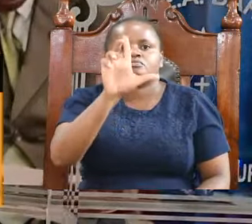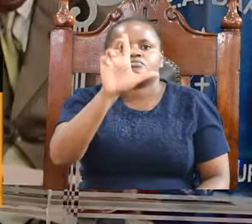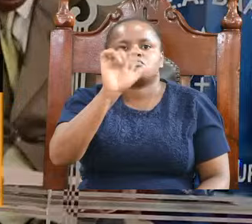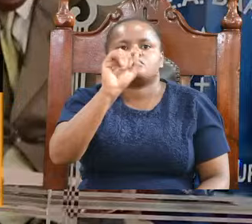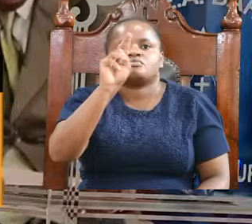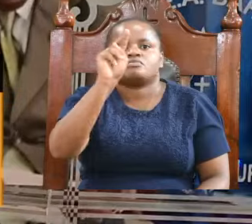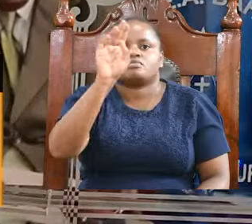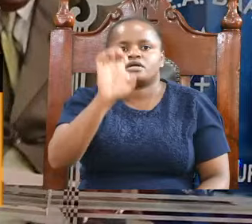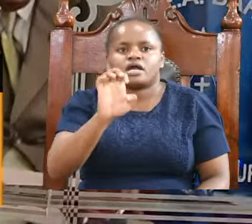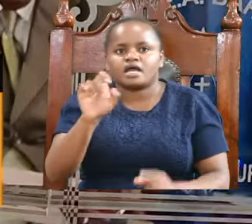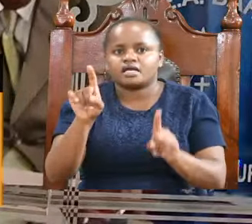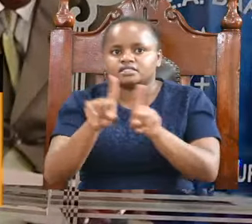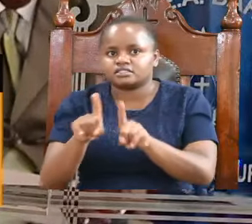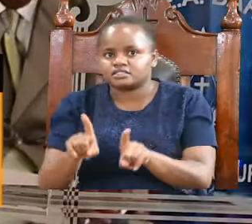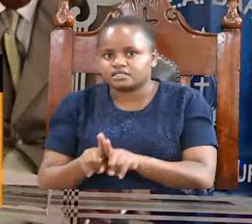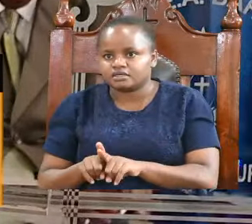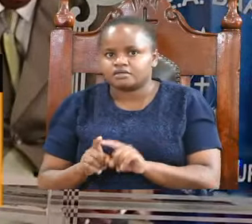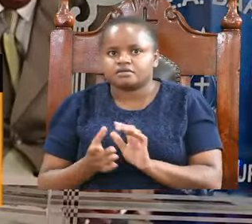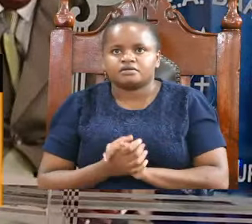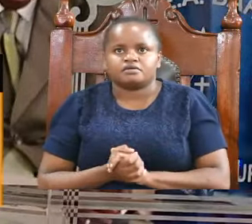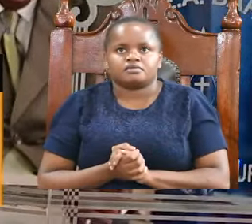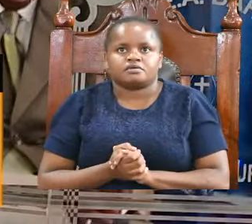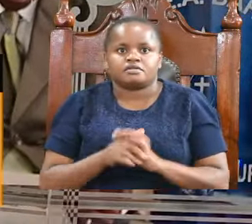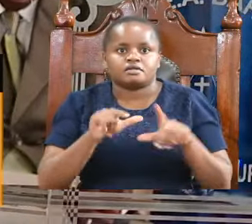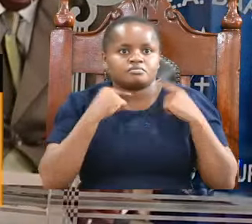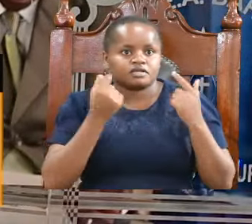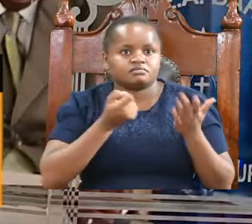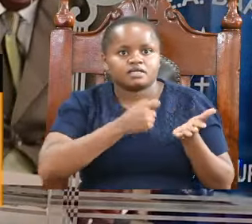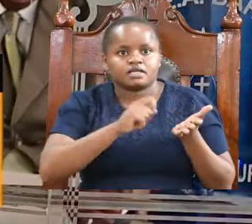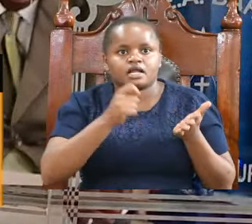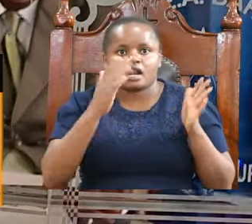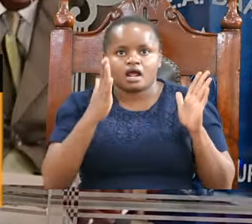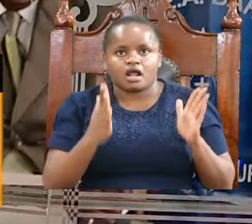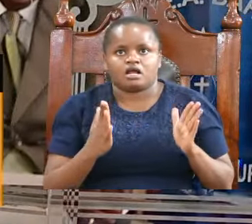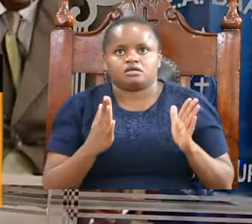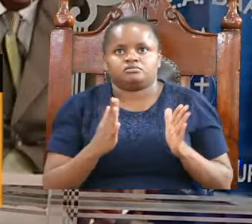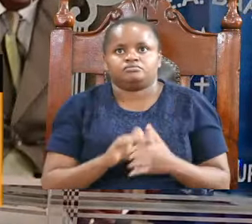and she is also presbytery clerk.